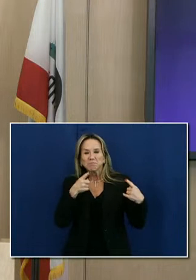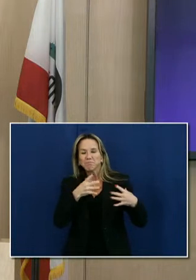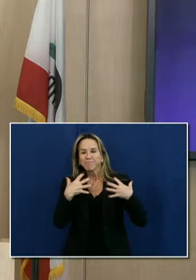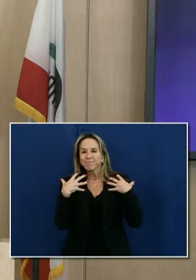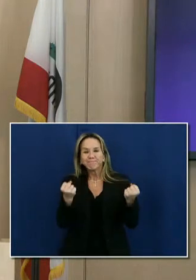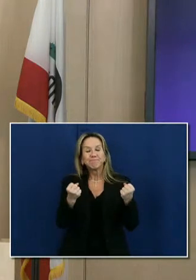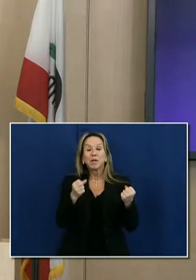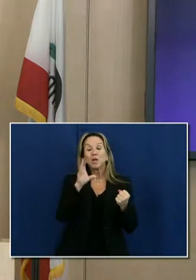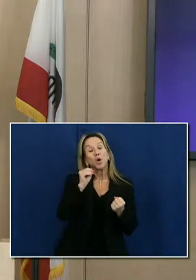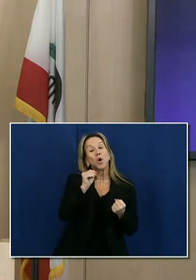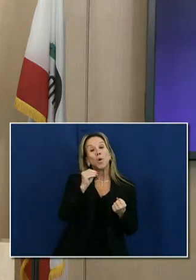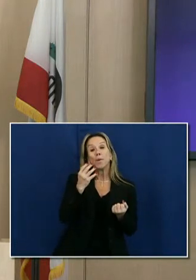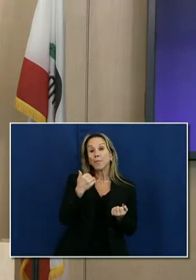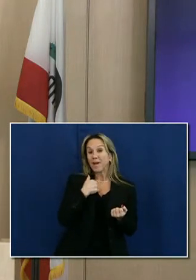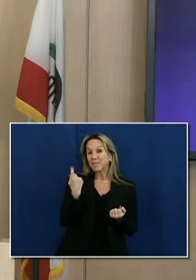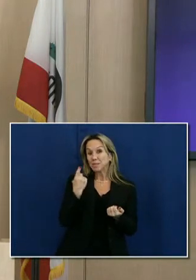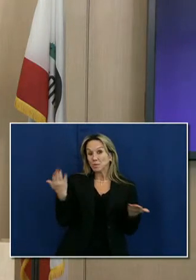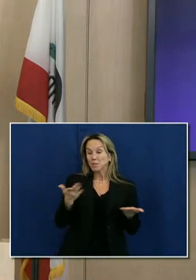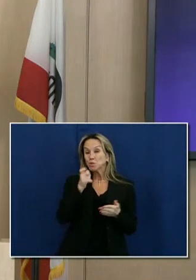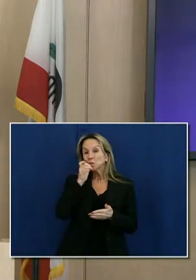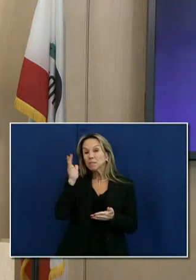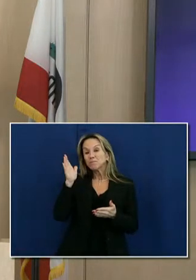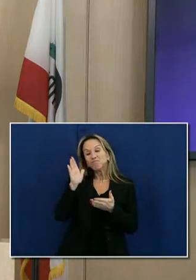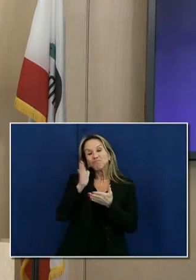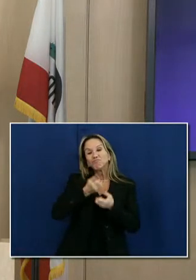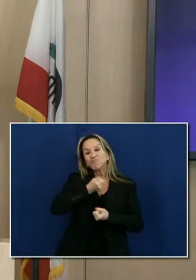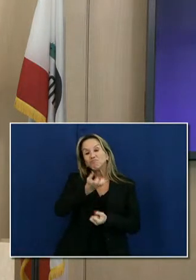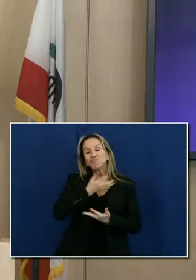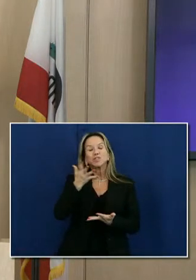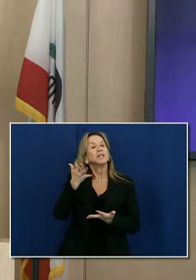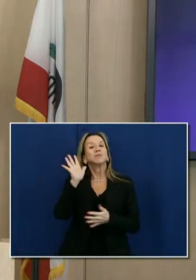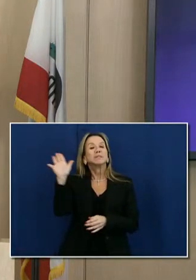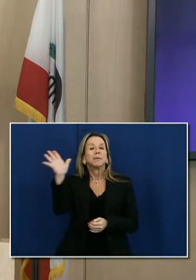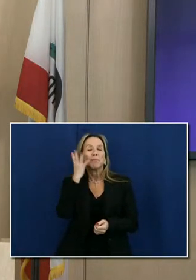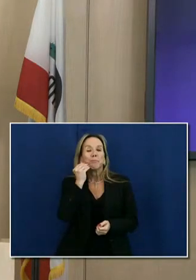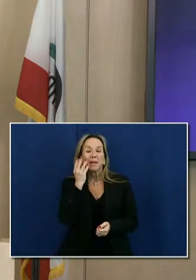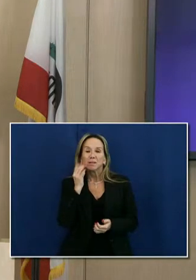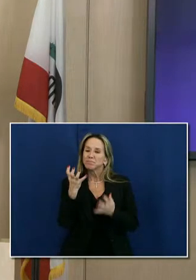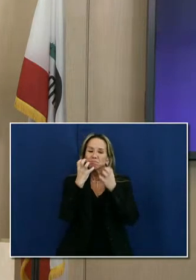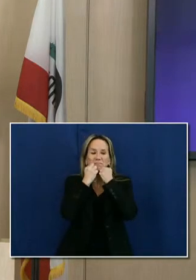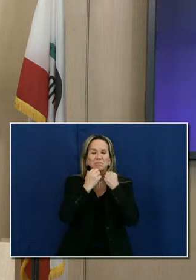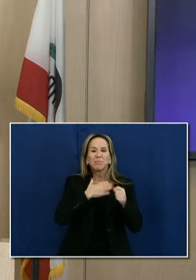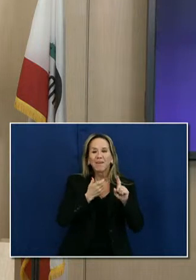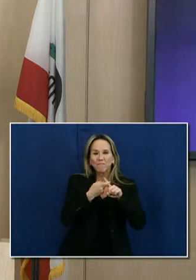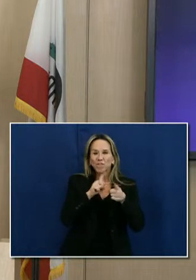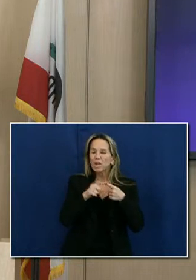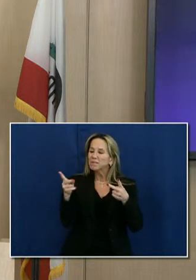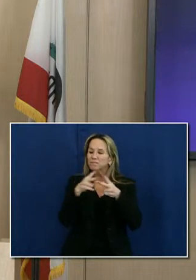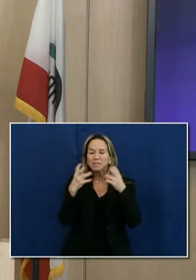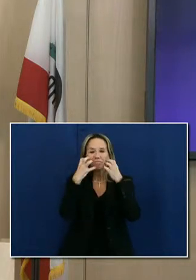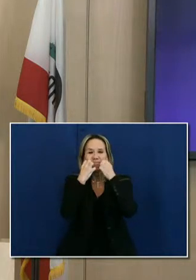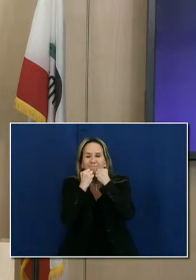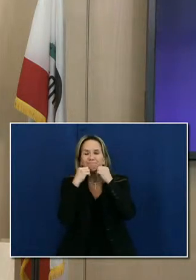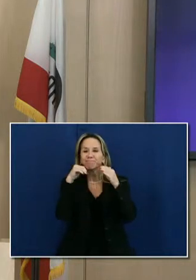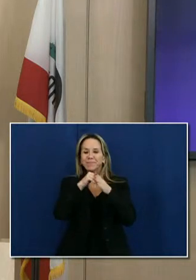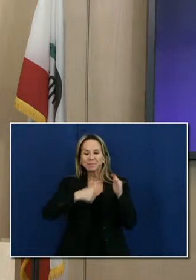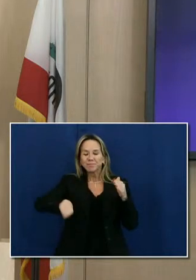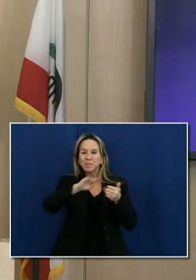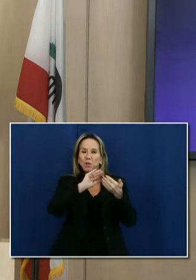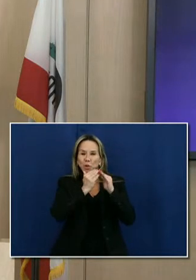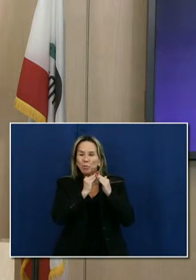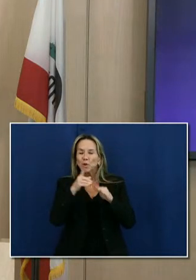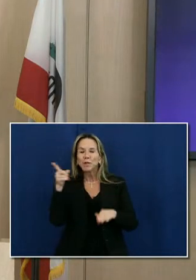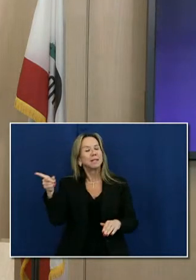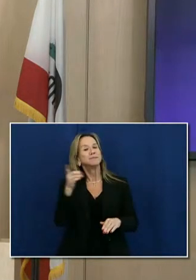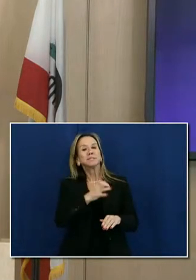help share with us a little bit of his experience is a dear friend of mine, a valued member of our community, a member of the Chula Vista City Council, the